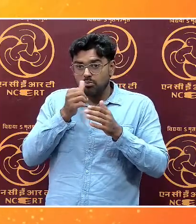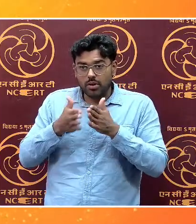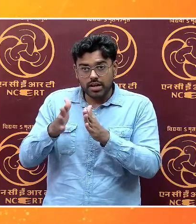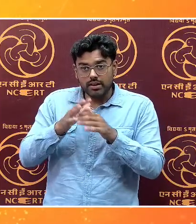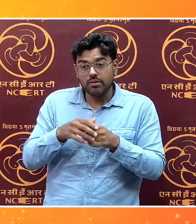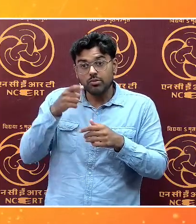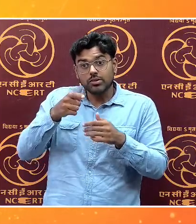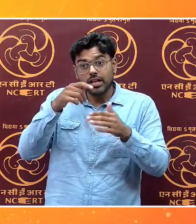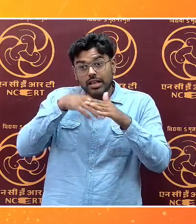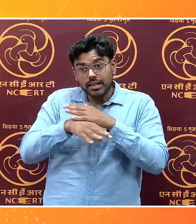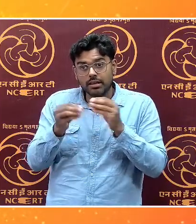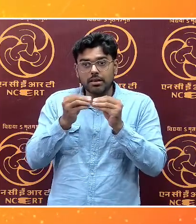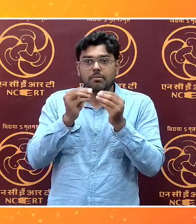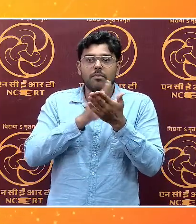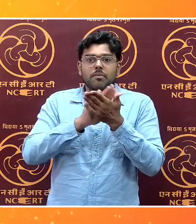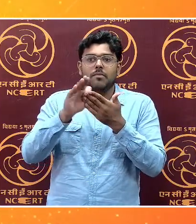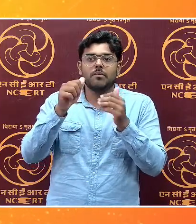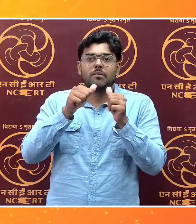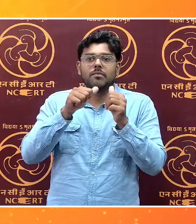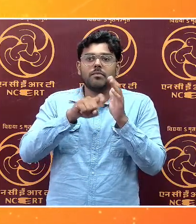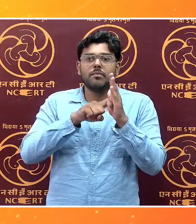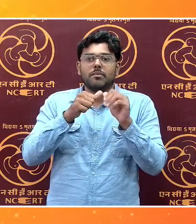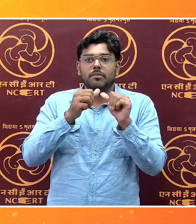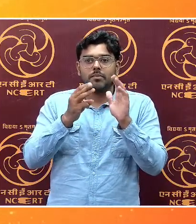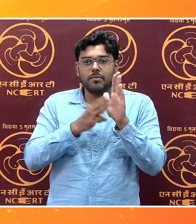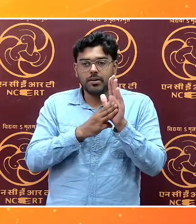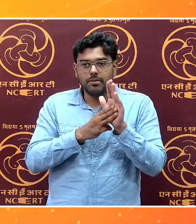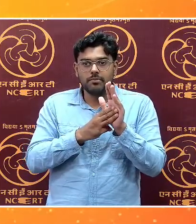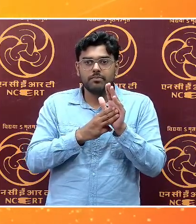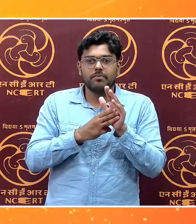hills. So in those Brahmgiri hills,